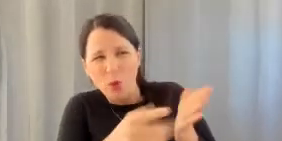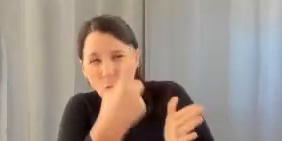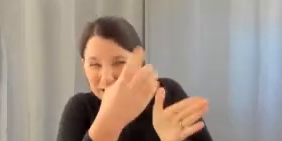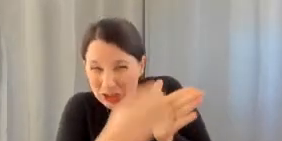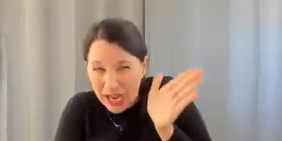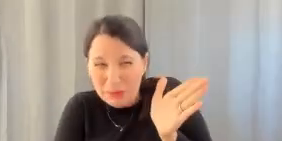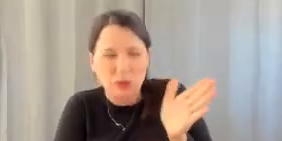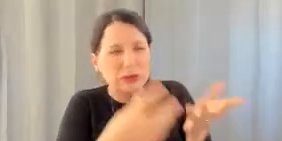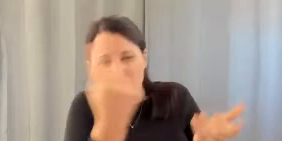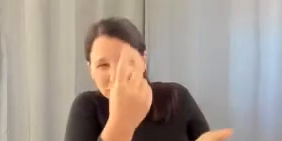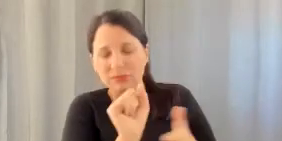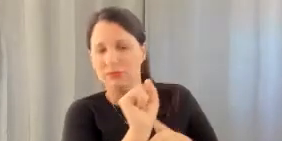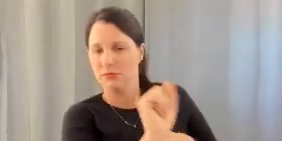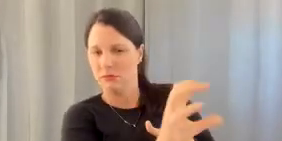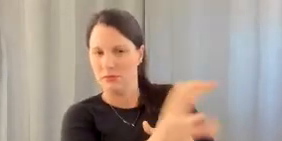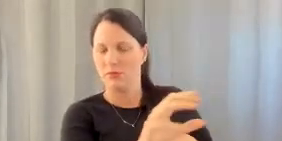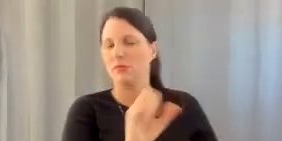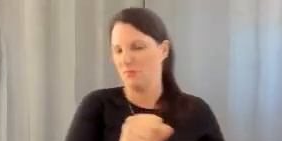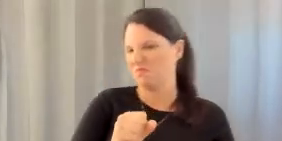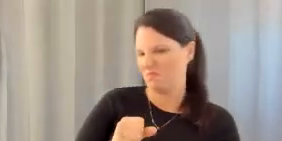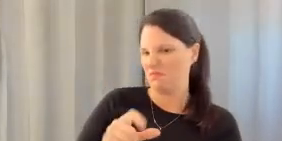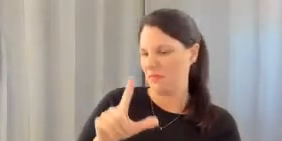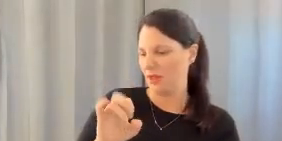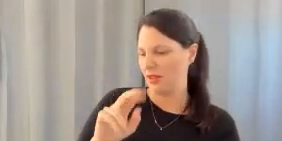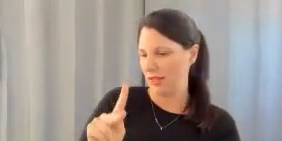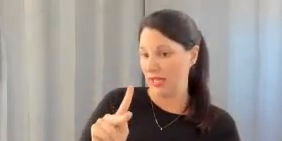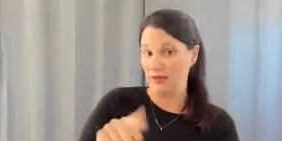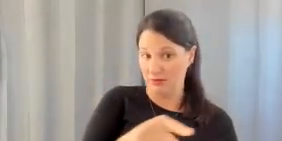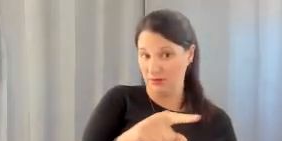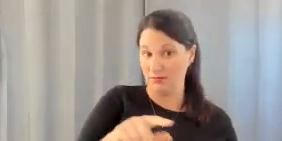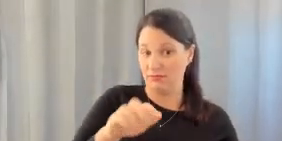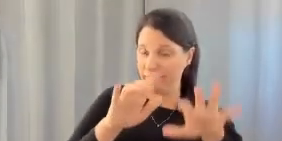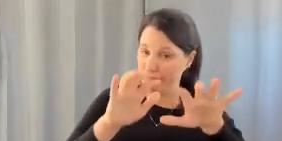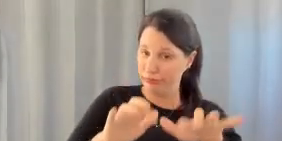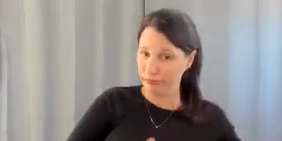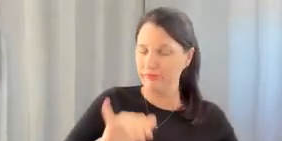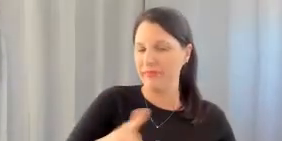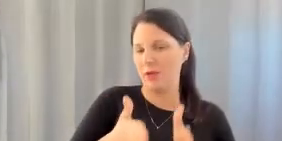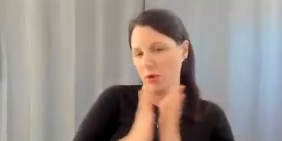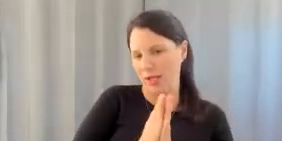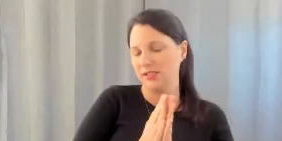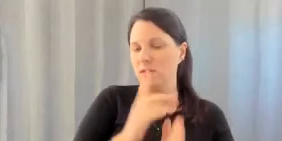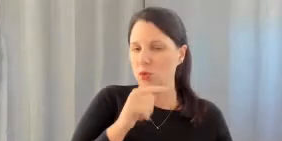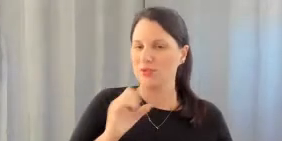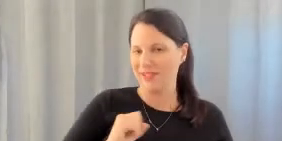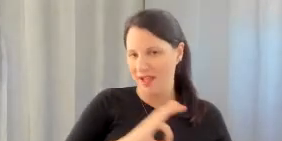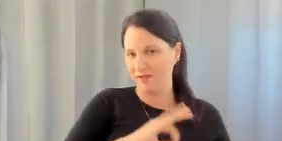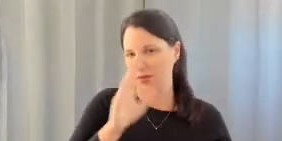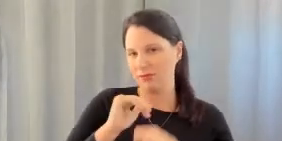done beforehand. And this would be the link that you would go to make that request. And one of our library staff will send that to